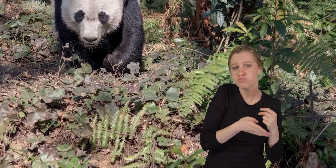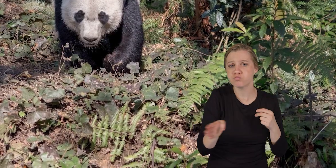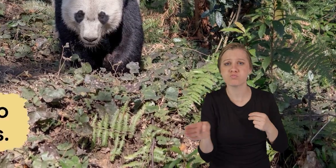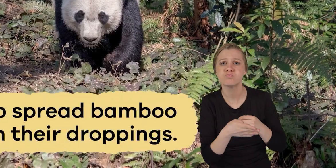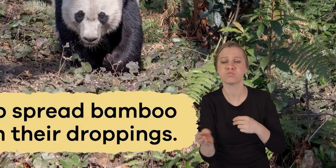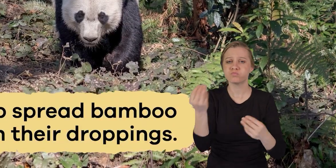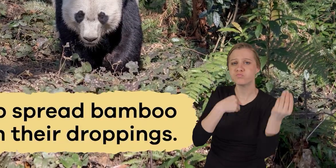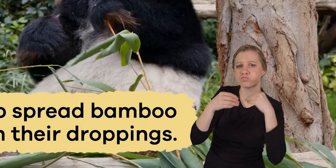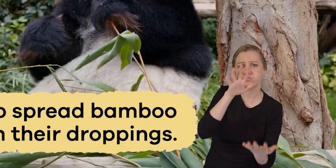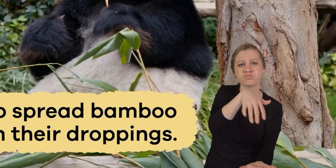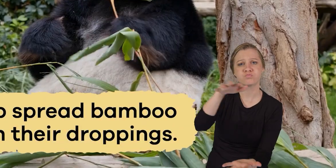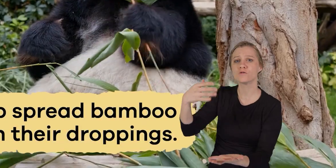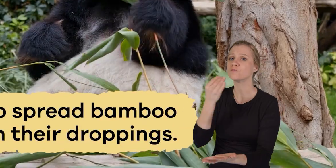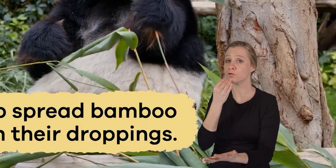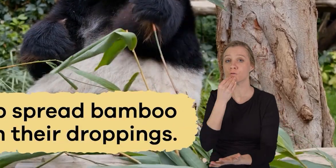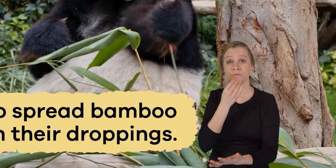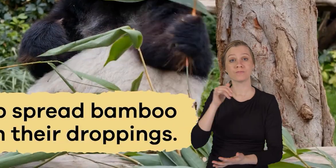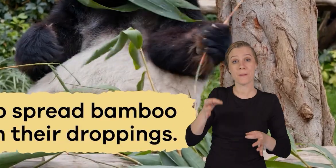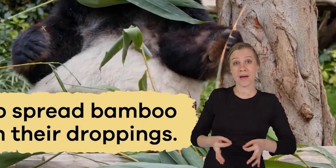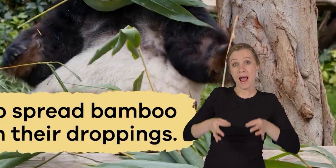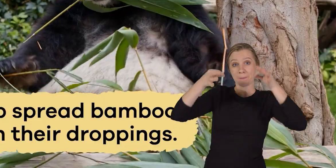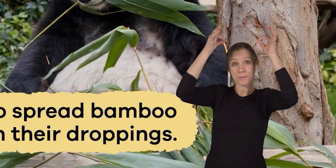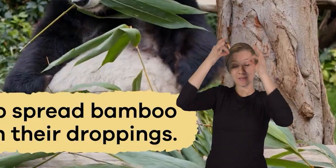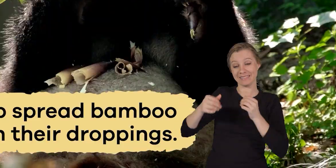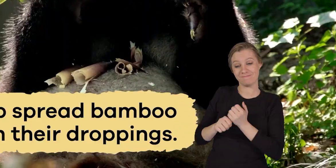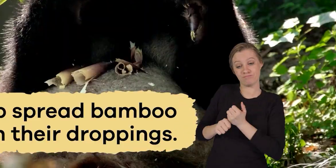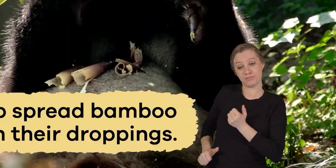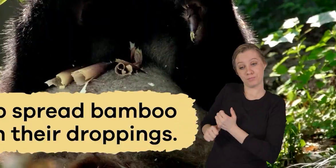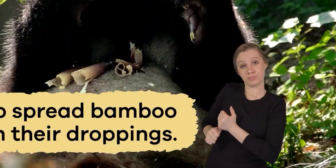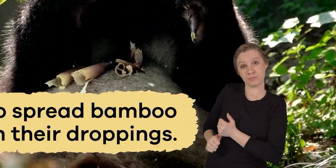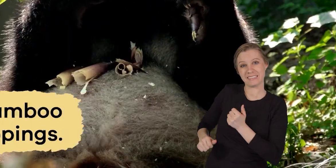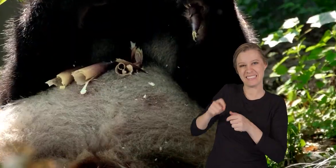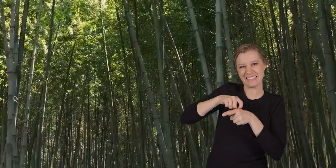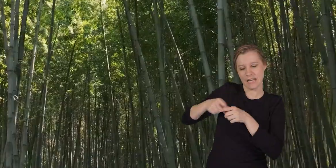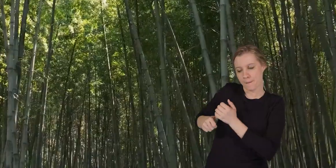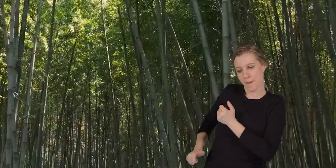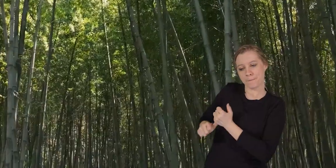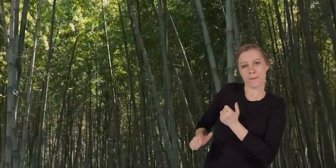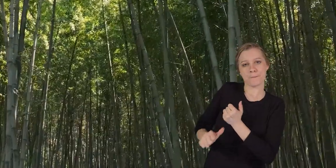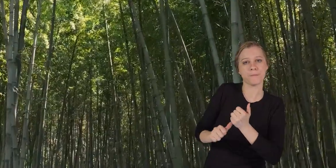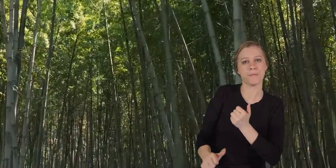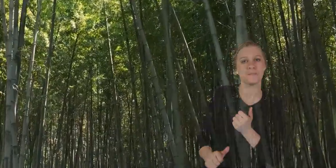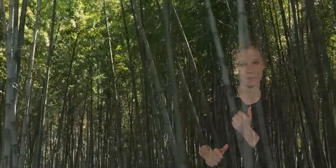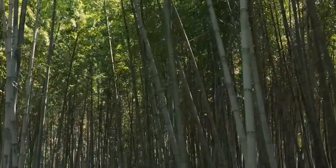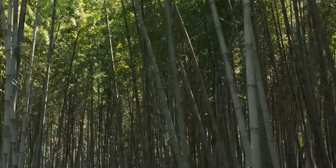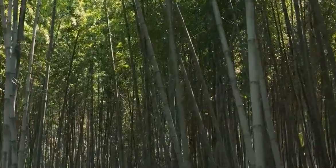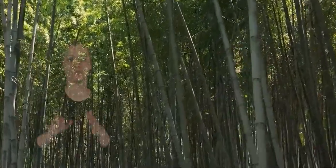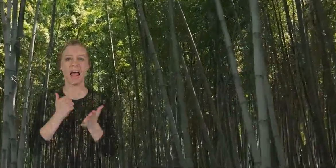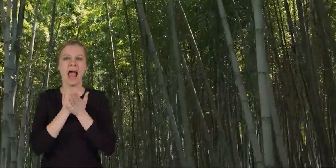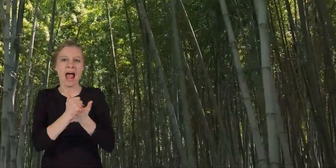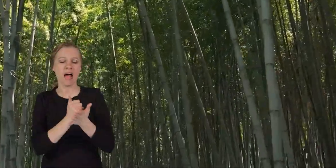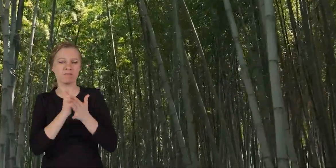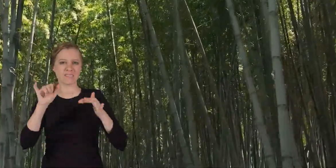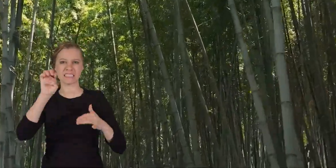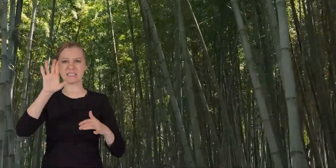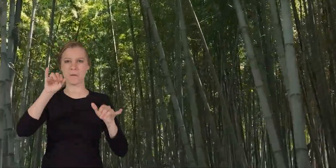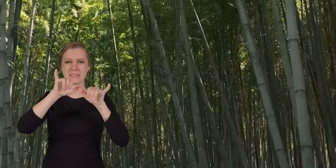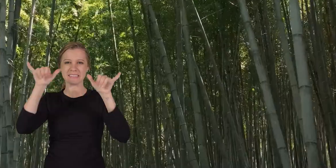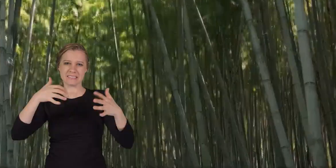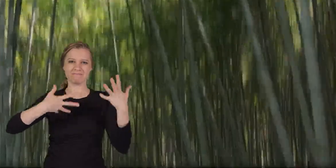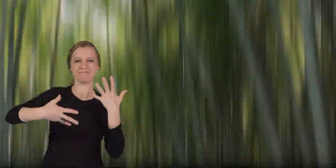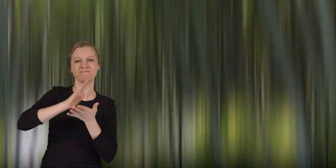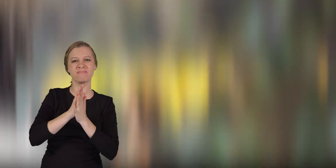forage, they also help spread bamboo seeds through their droppings. This creates a healthy and balanced